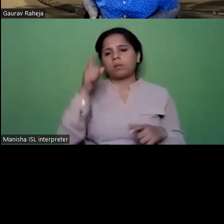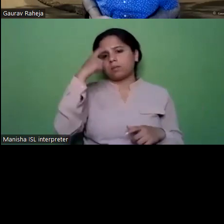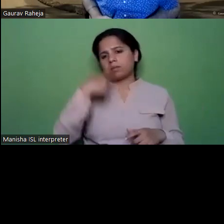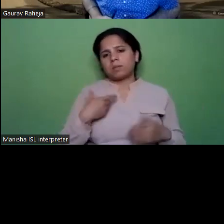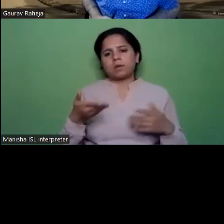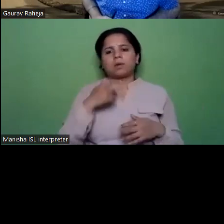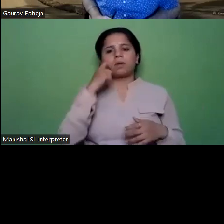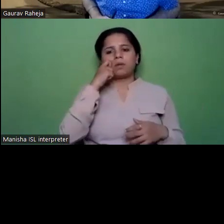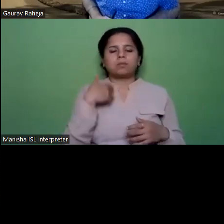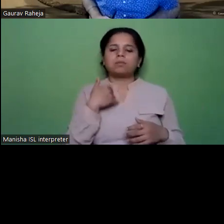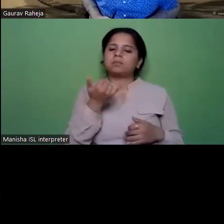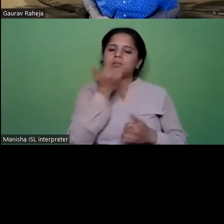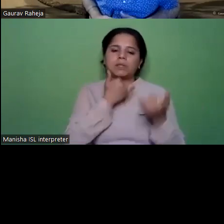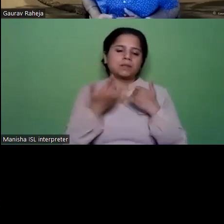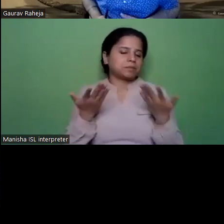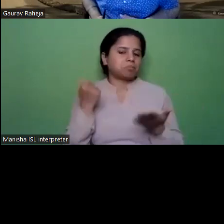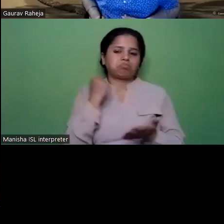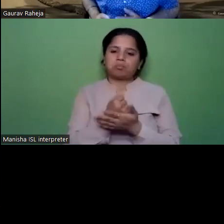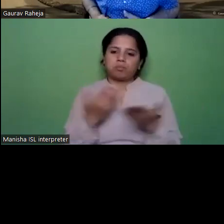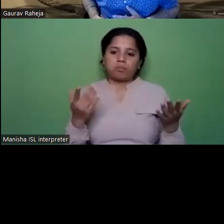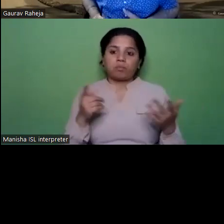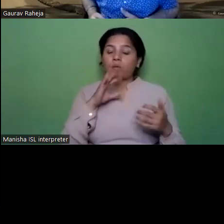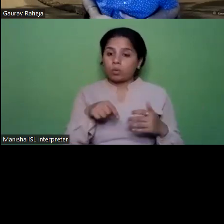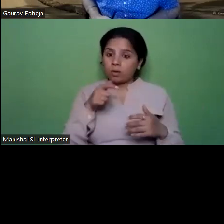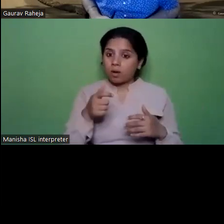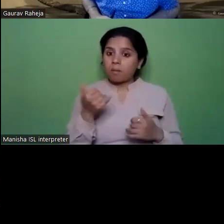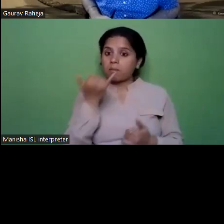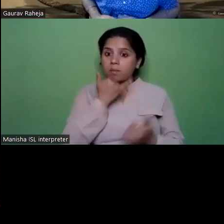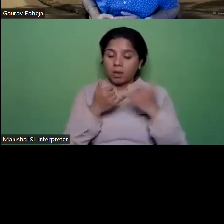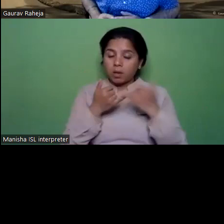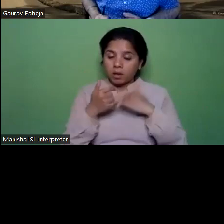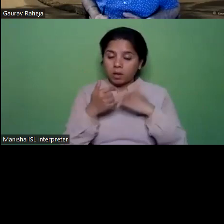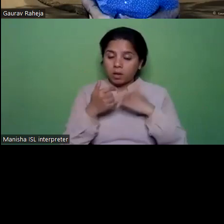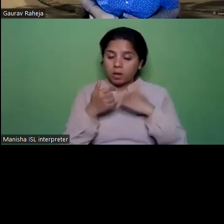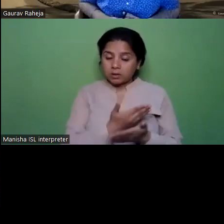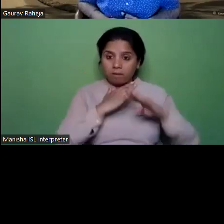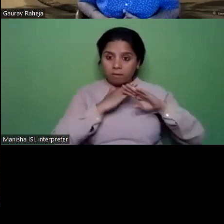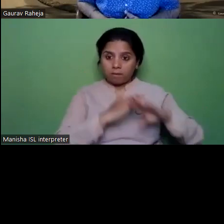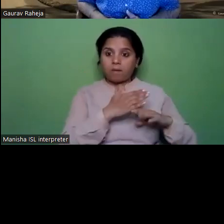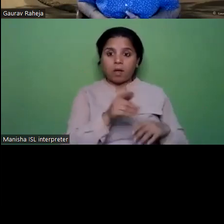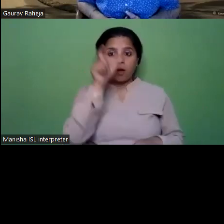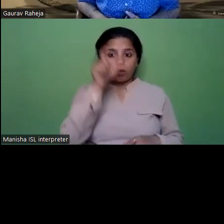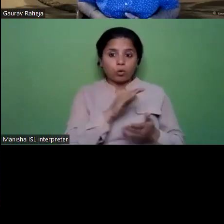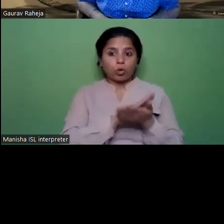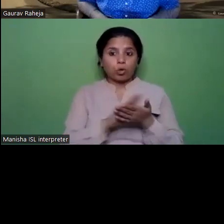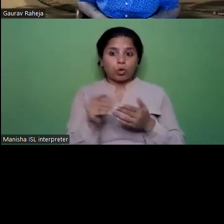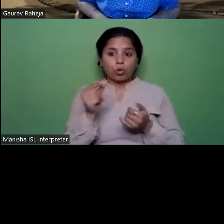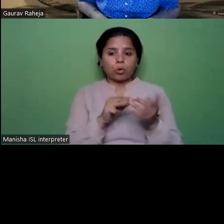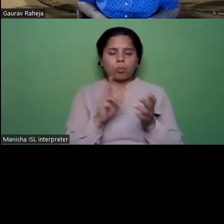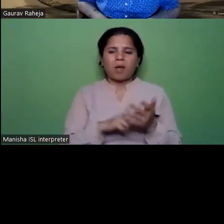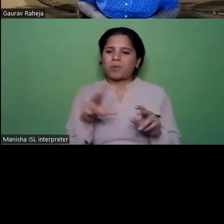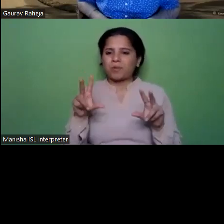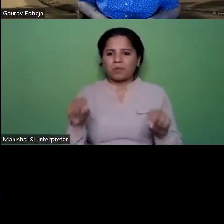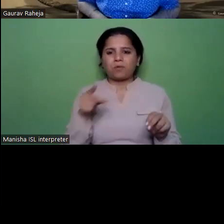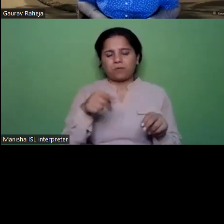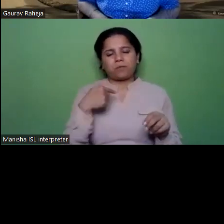for errors. But are errors designed to save humans? Most often not. If you lose a car